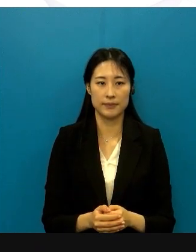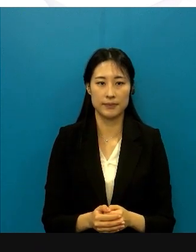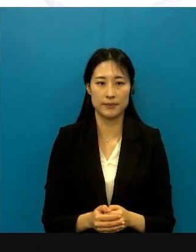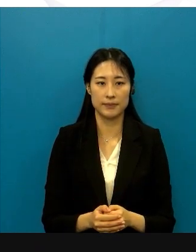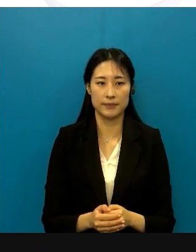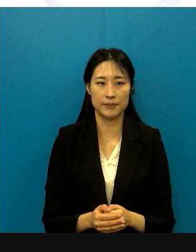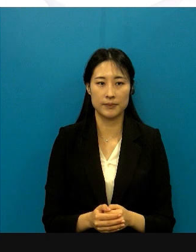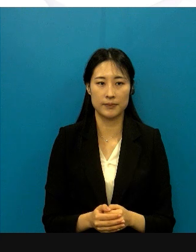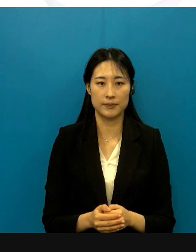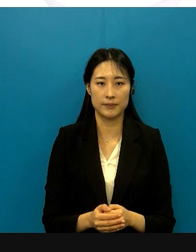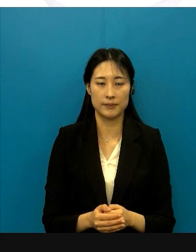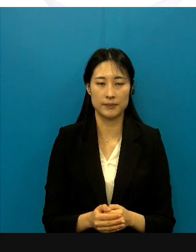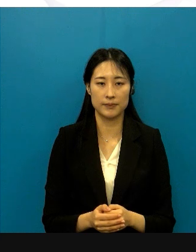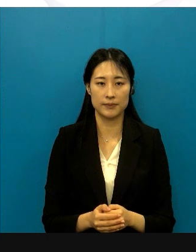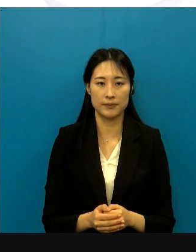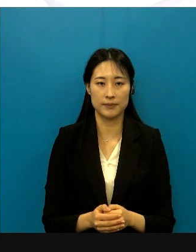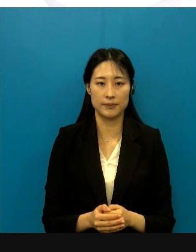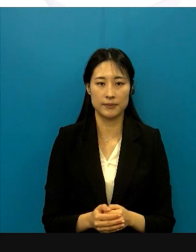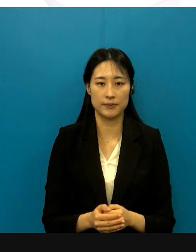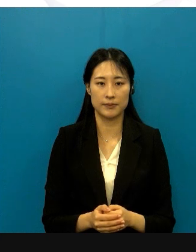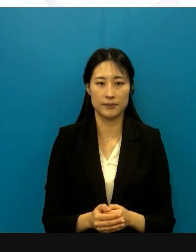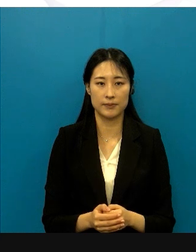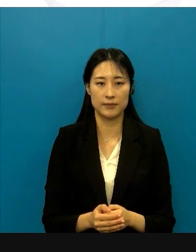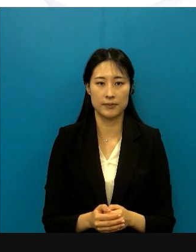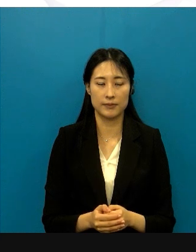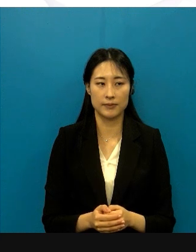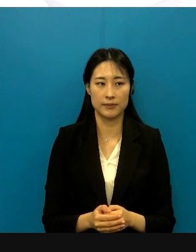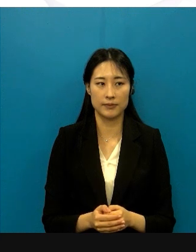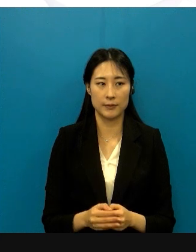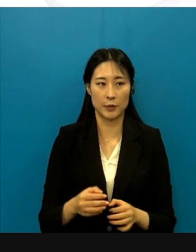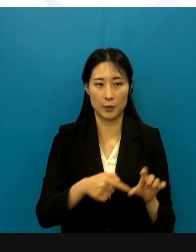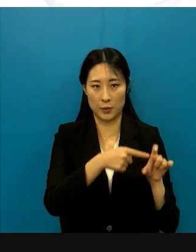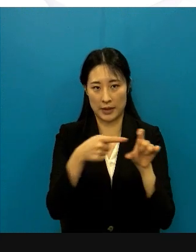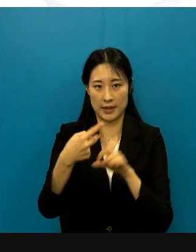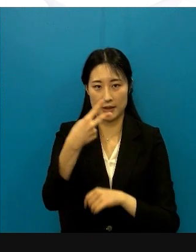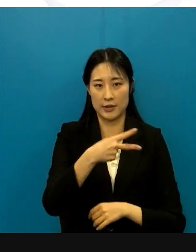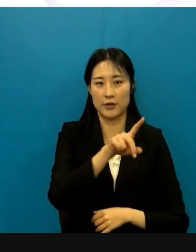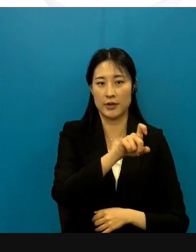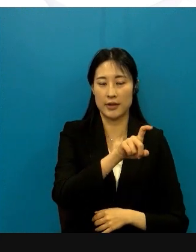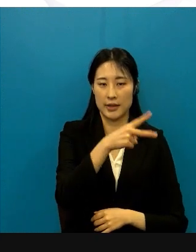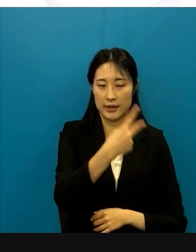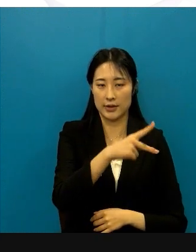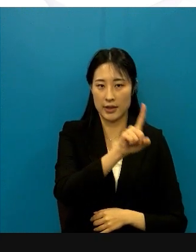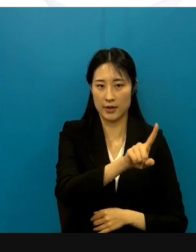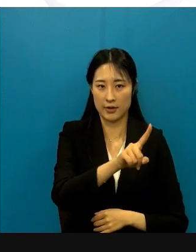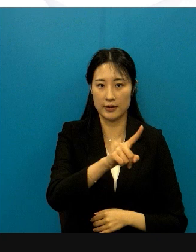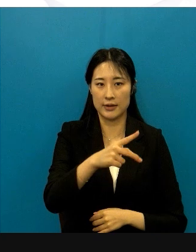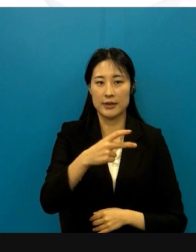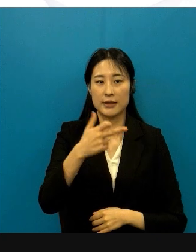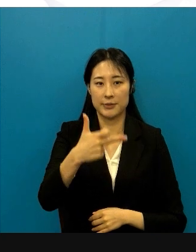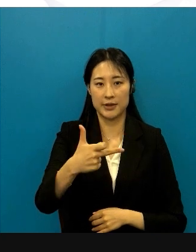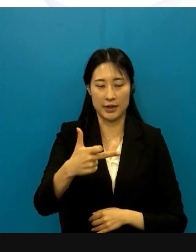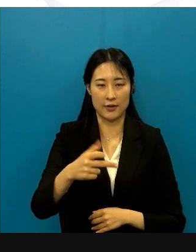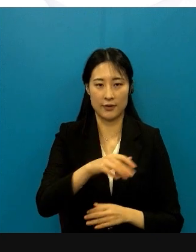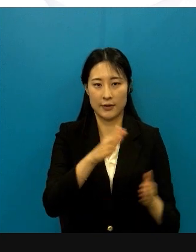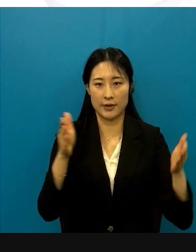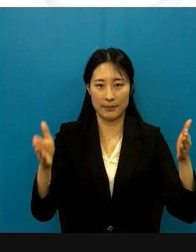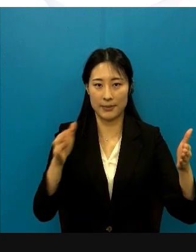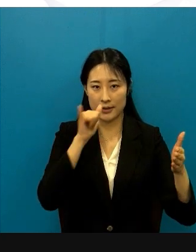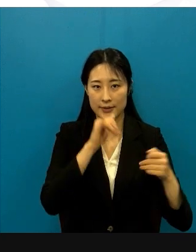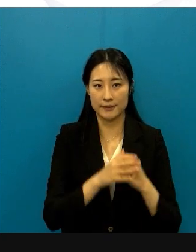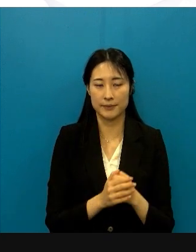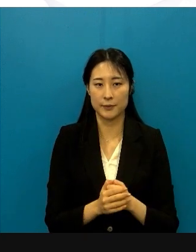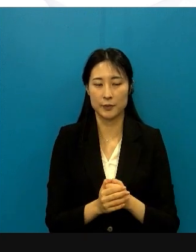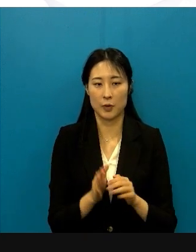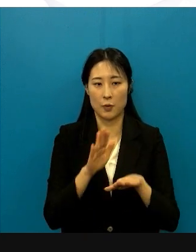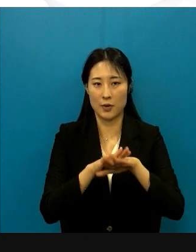2017. On the left side, we have death statistics for men, on the right for women. I will for now just focus